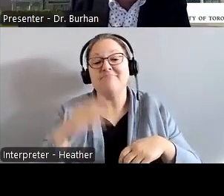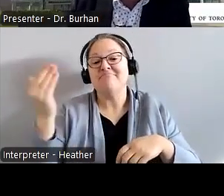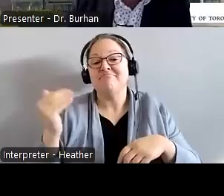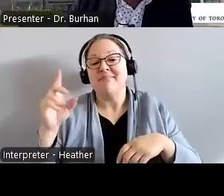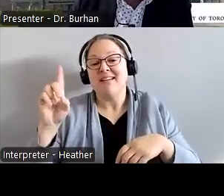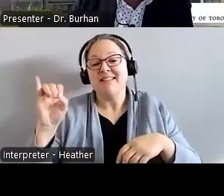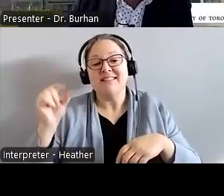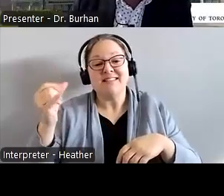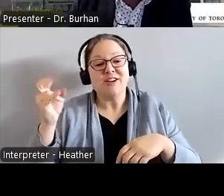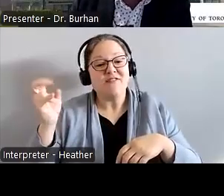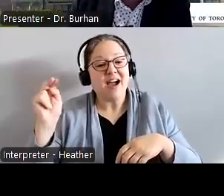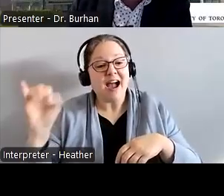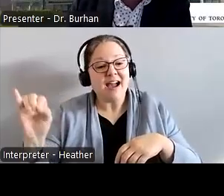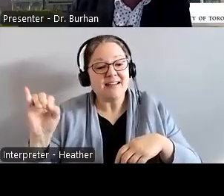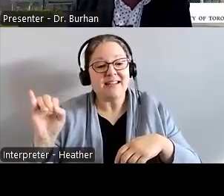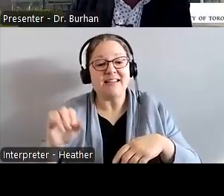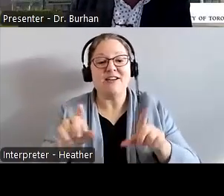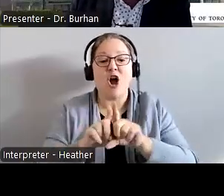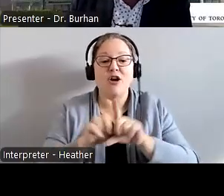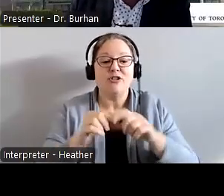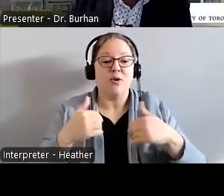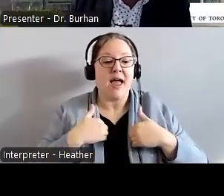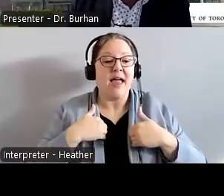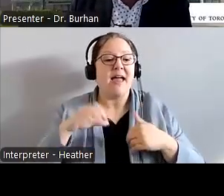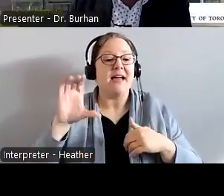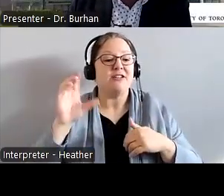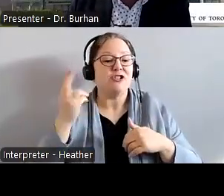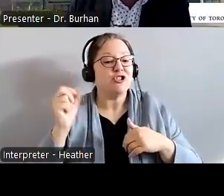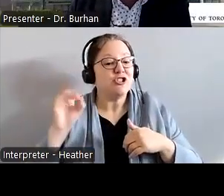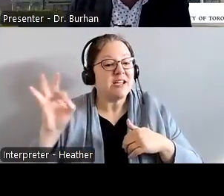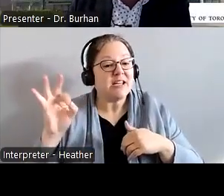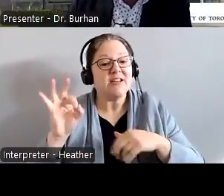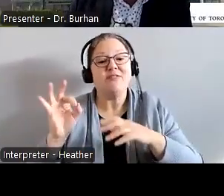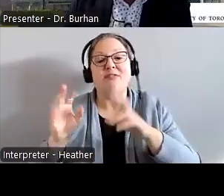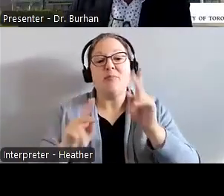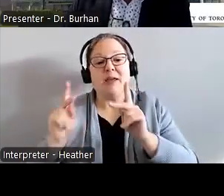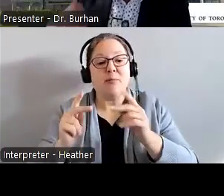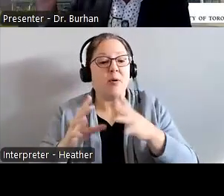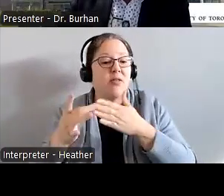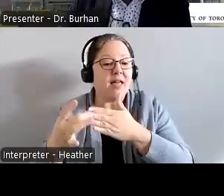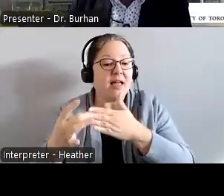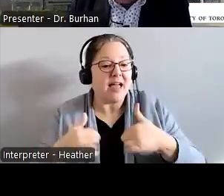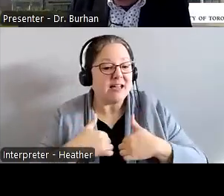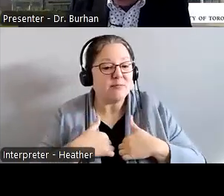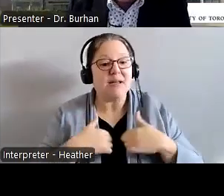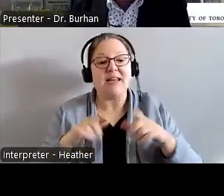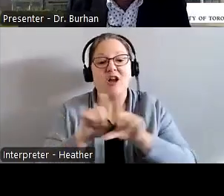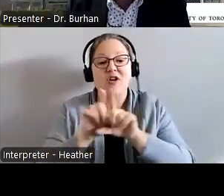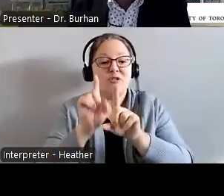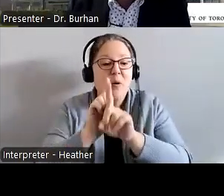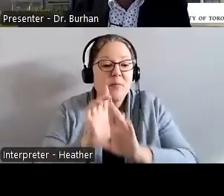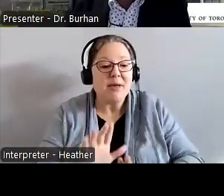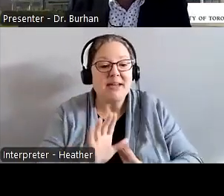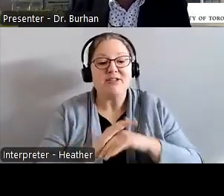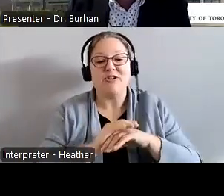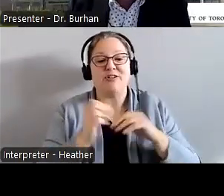of you remember, Rida Mirza and Anka Segar. Yates and Jeff Linus, Les Conwell and Jesse Linus have been mentors and preceptors